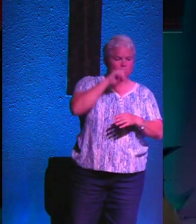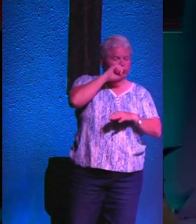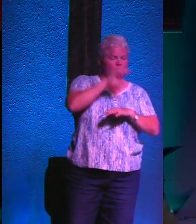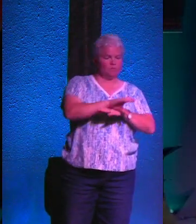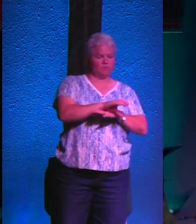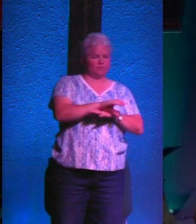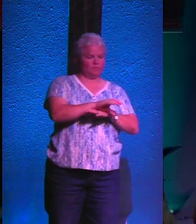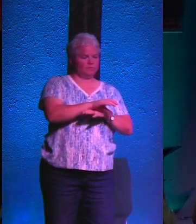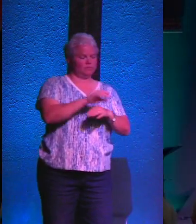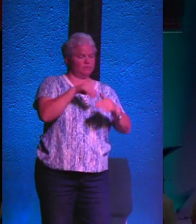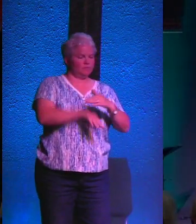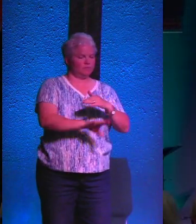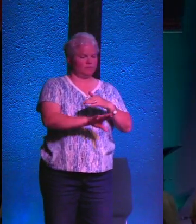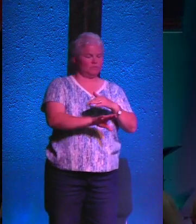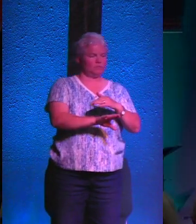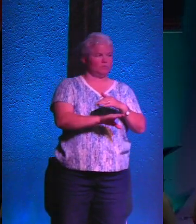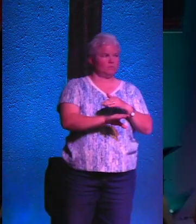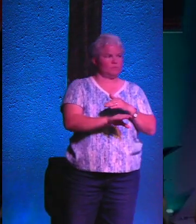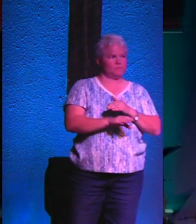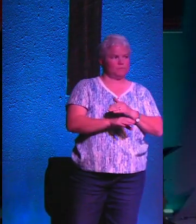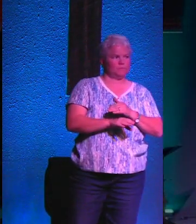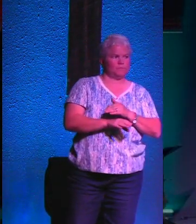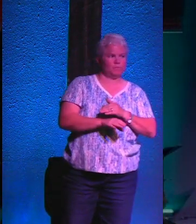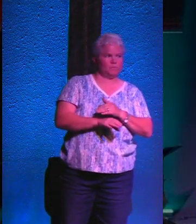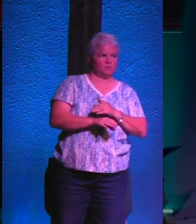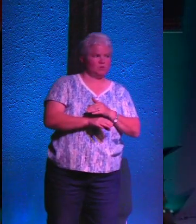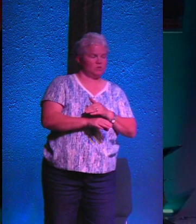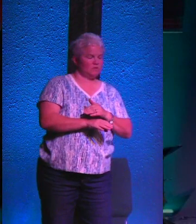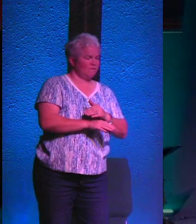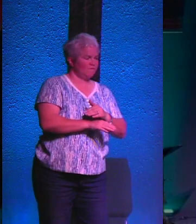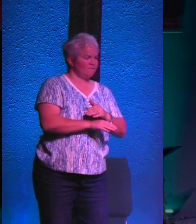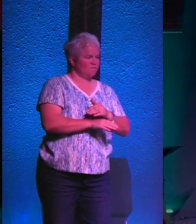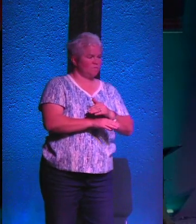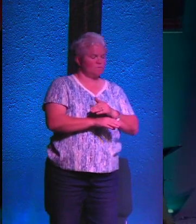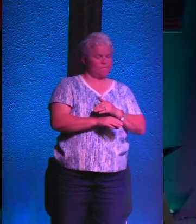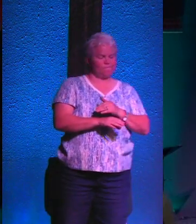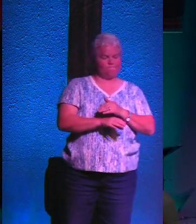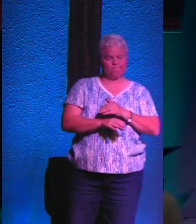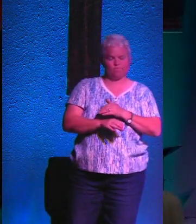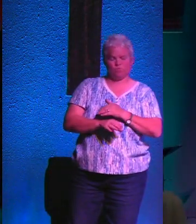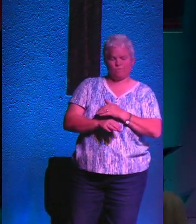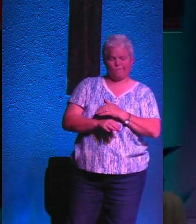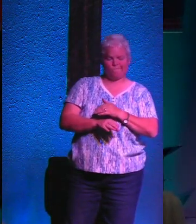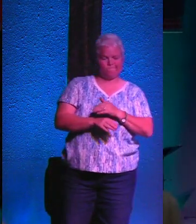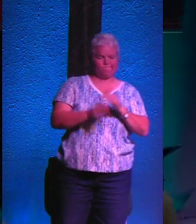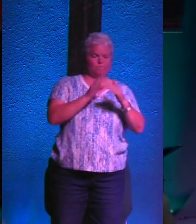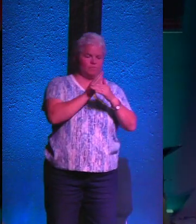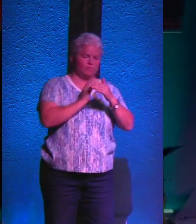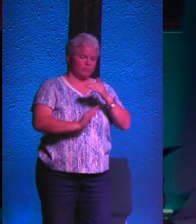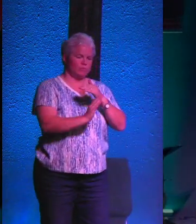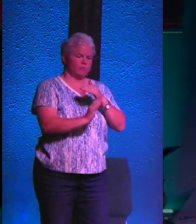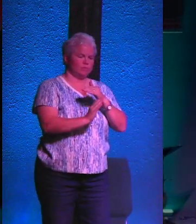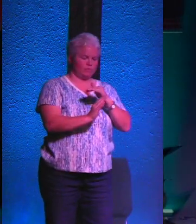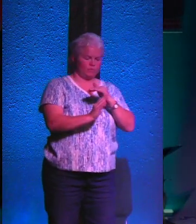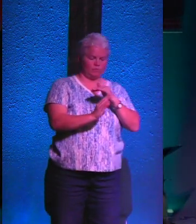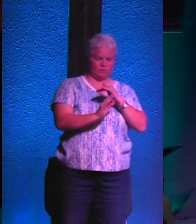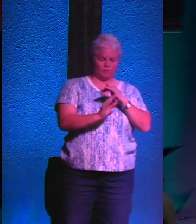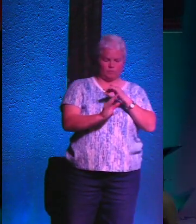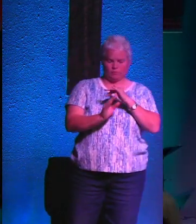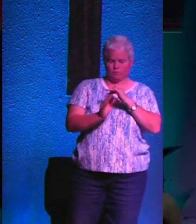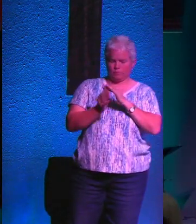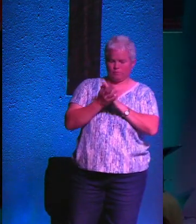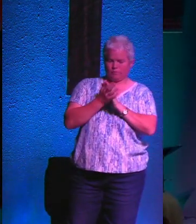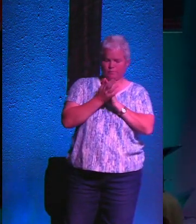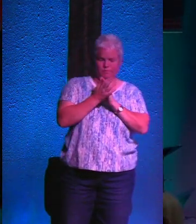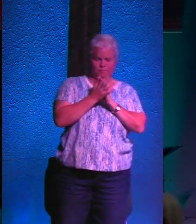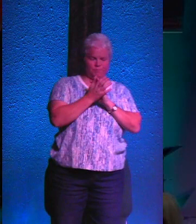born. And with that comes our invitation to submit to you, to invite